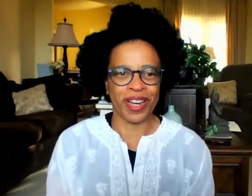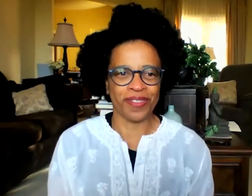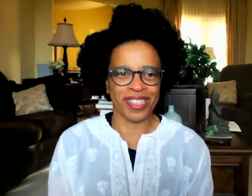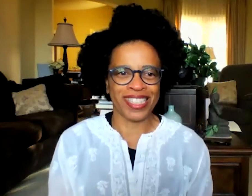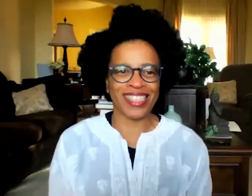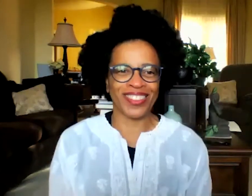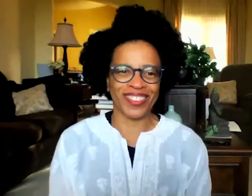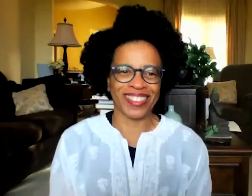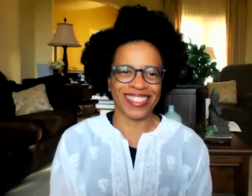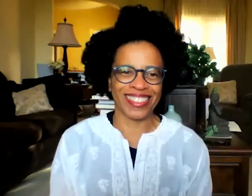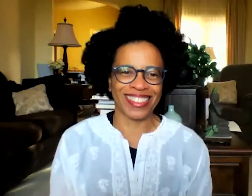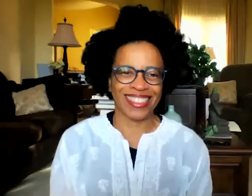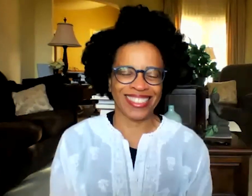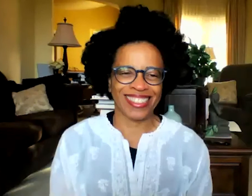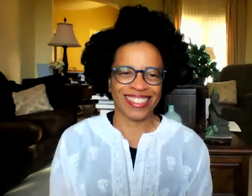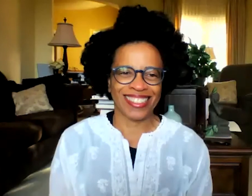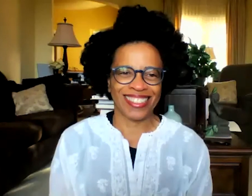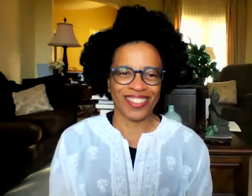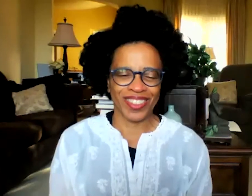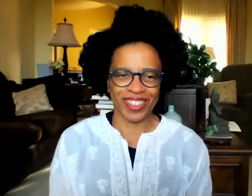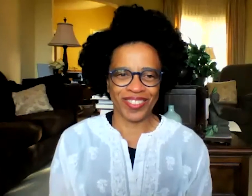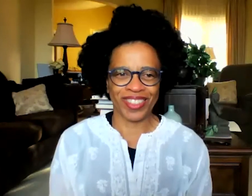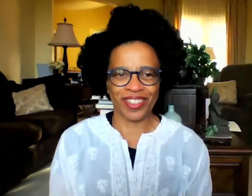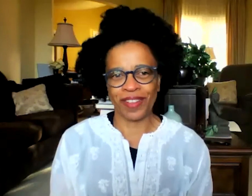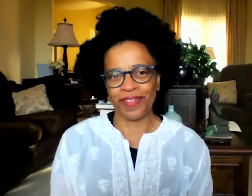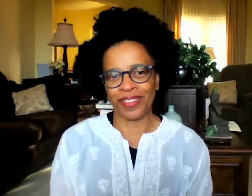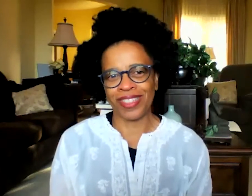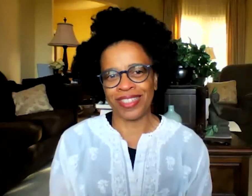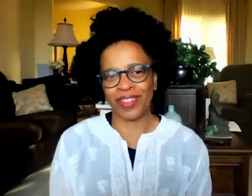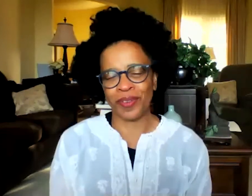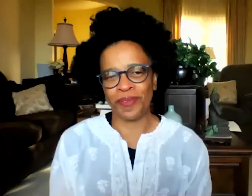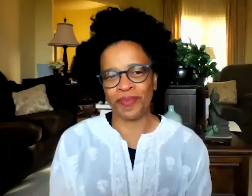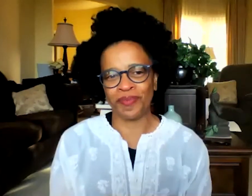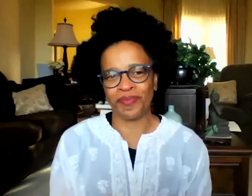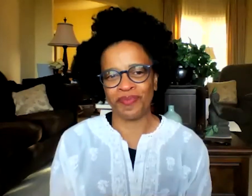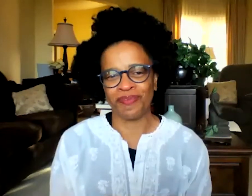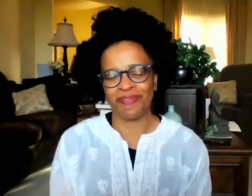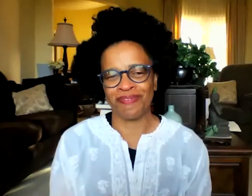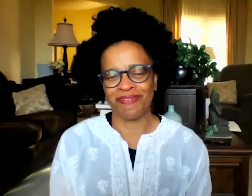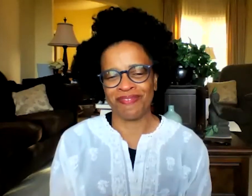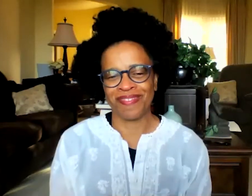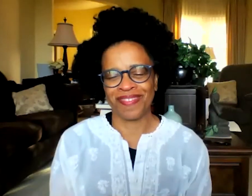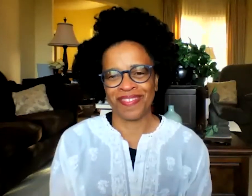So grateful to see you. Really, really grateful to see you.